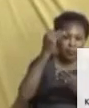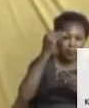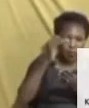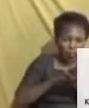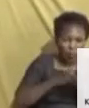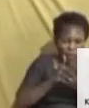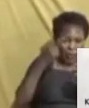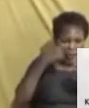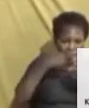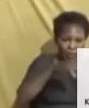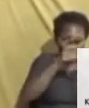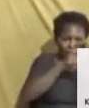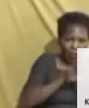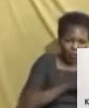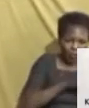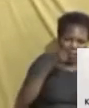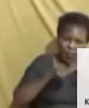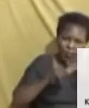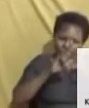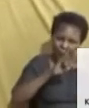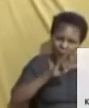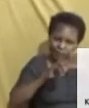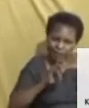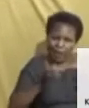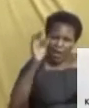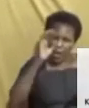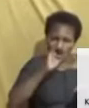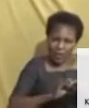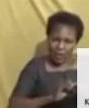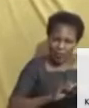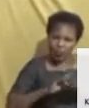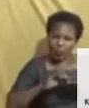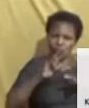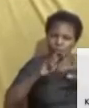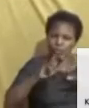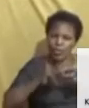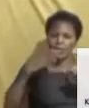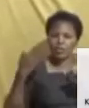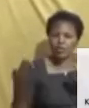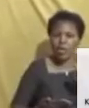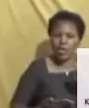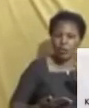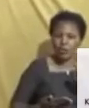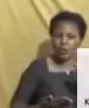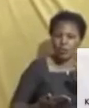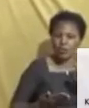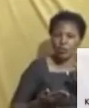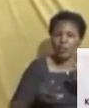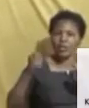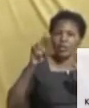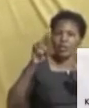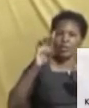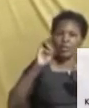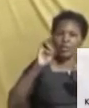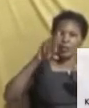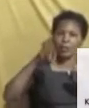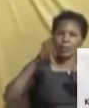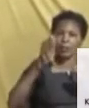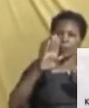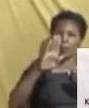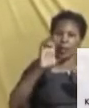They went with specificity to underscore the preamble, the republic,